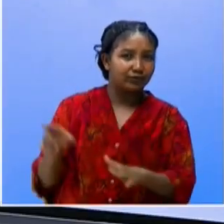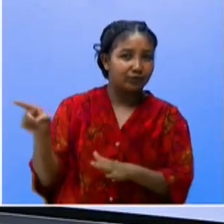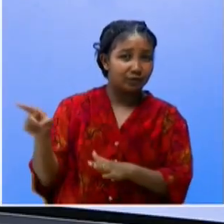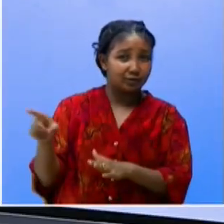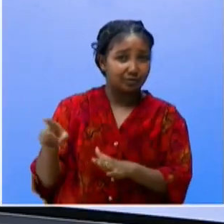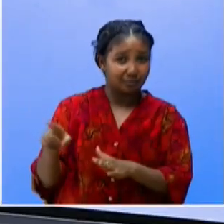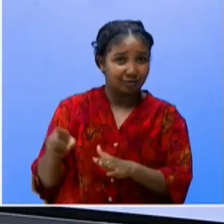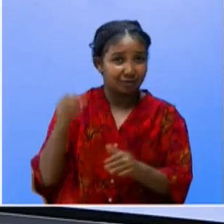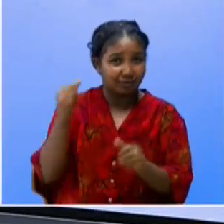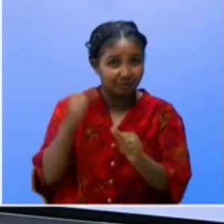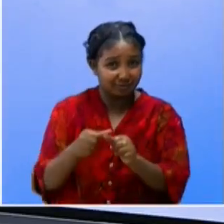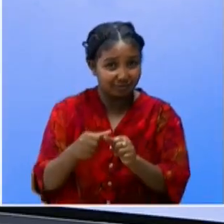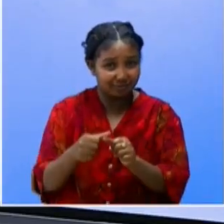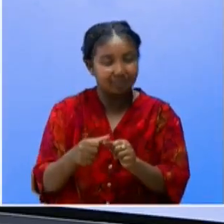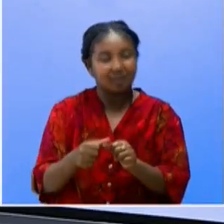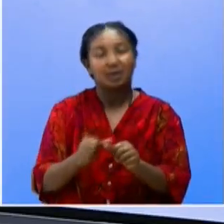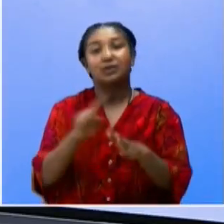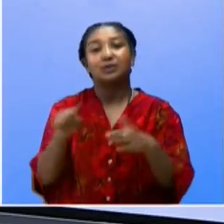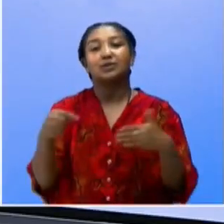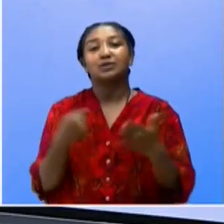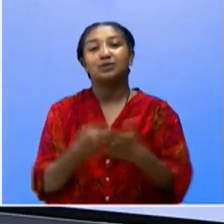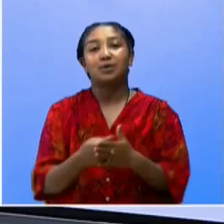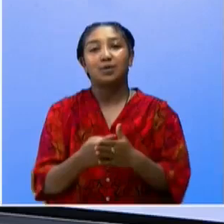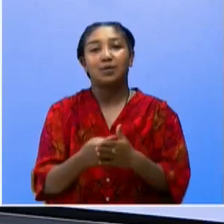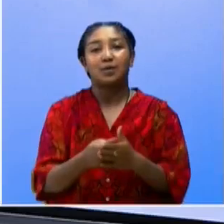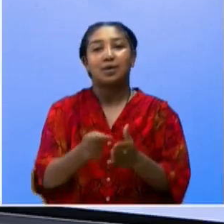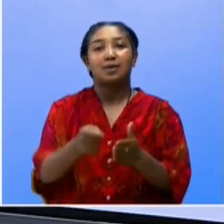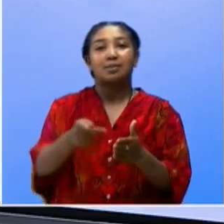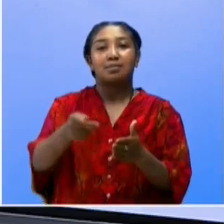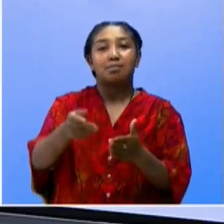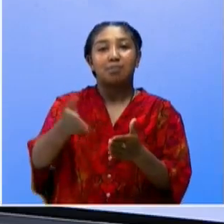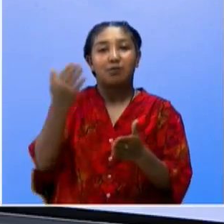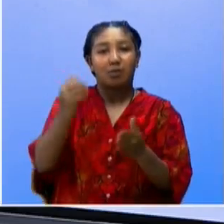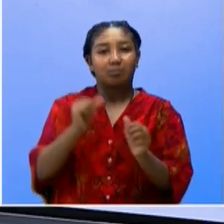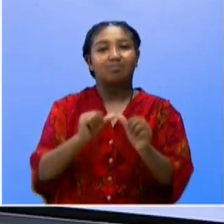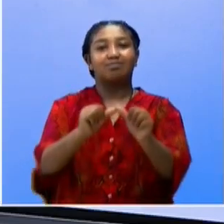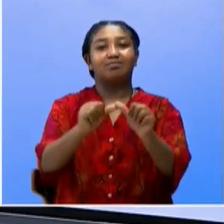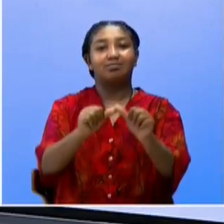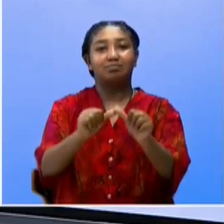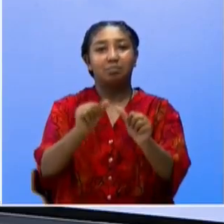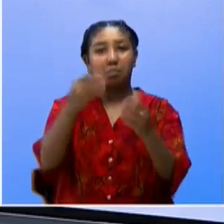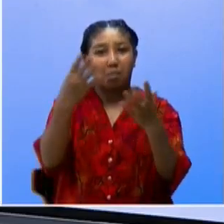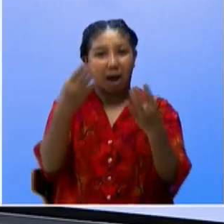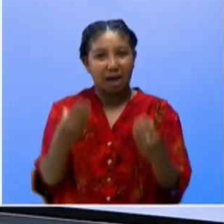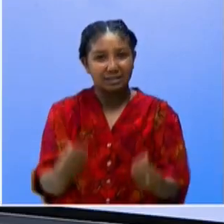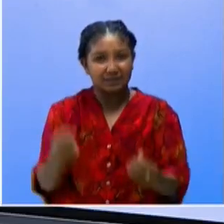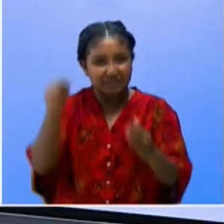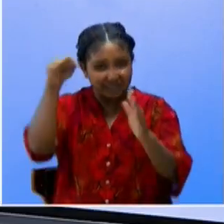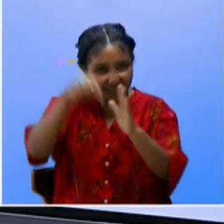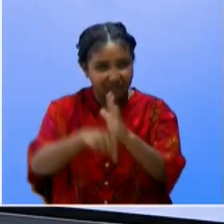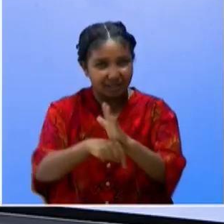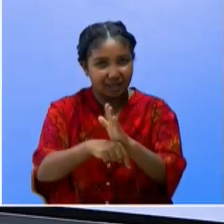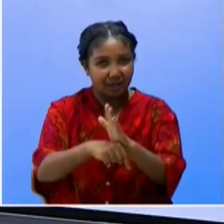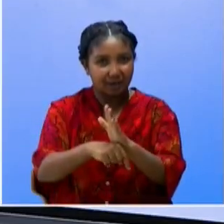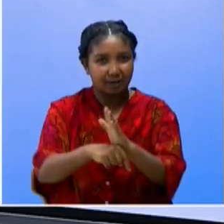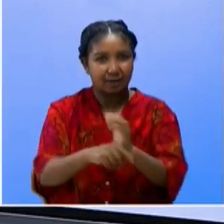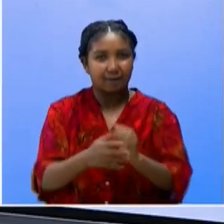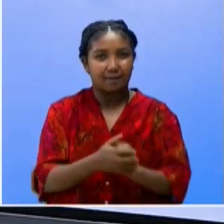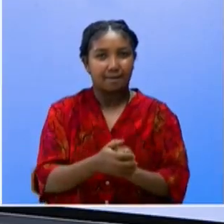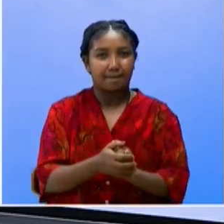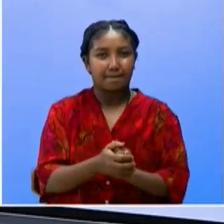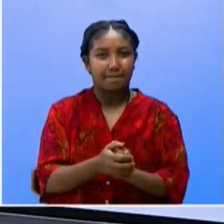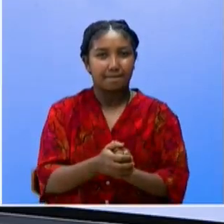it? Sure. So, before we say something about passive in detail, it's better